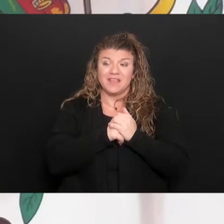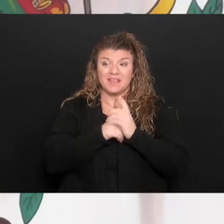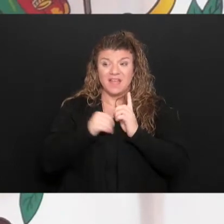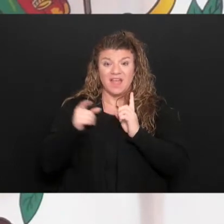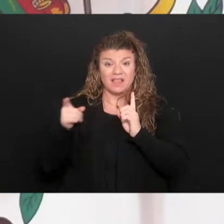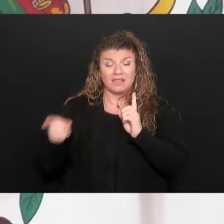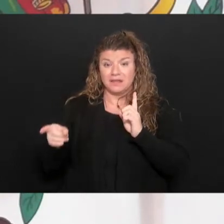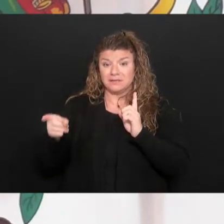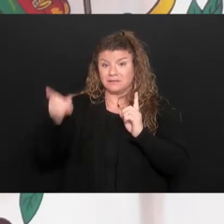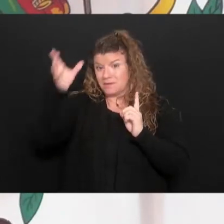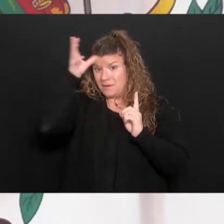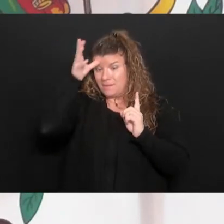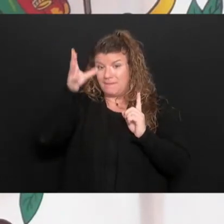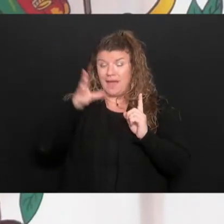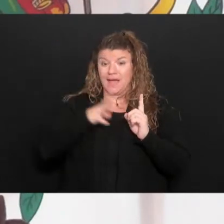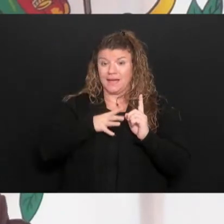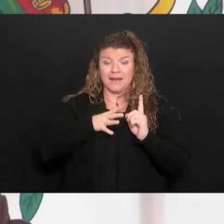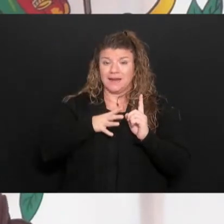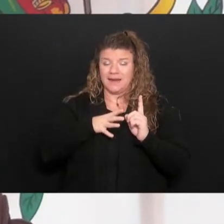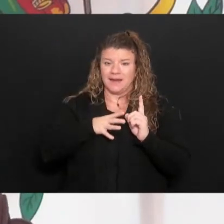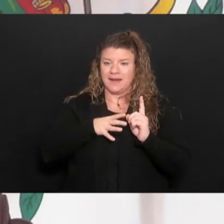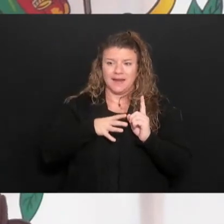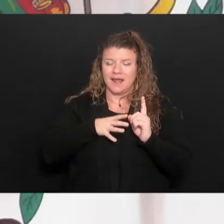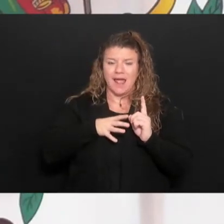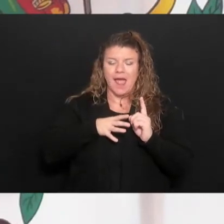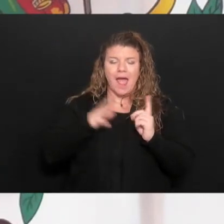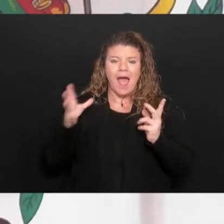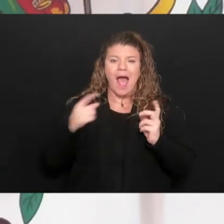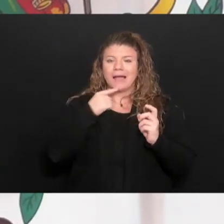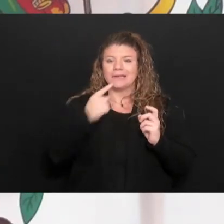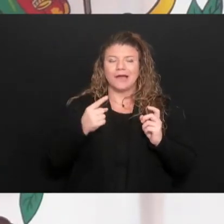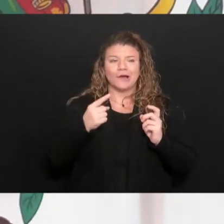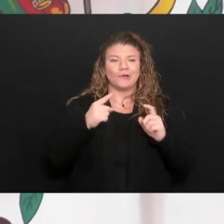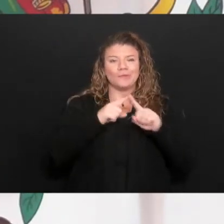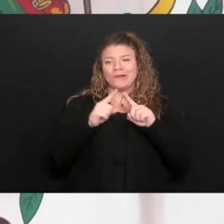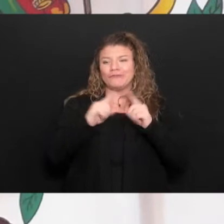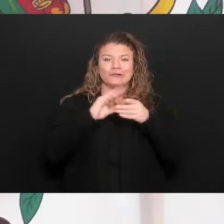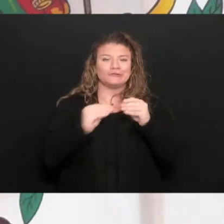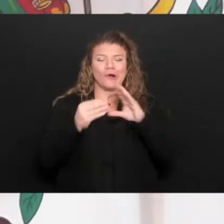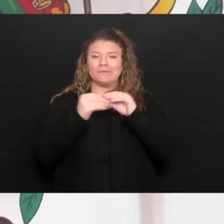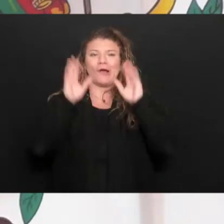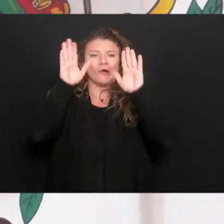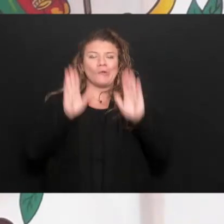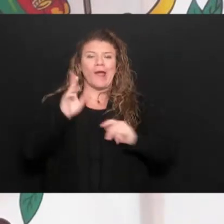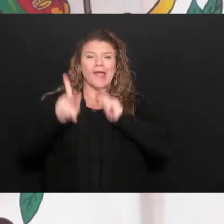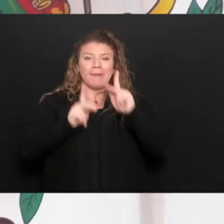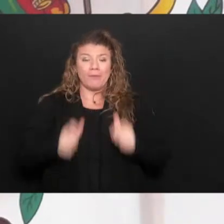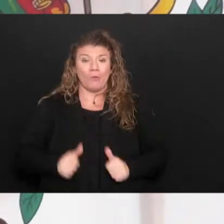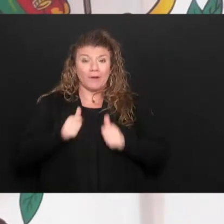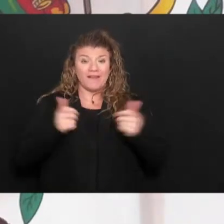you know, I tell you neat things from time to time about great West Virginians, but